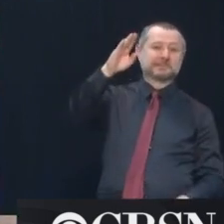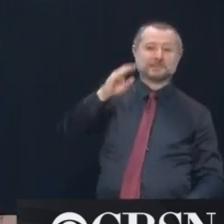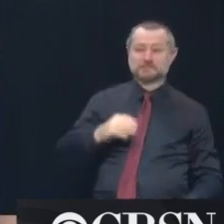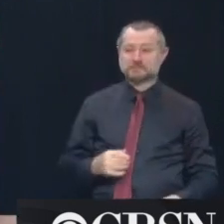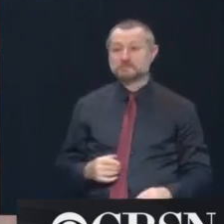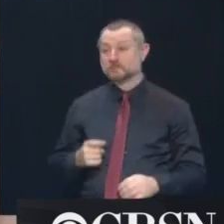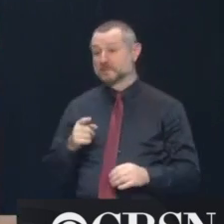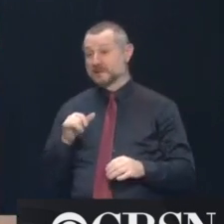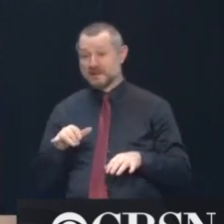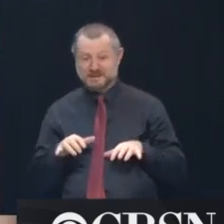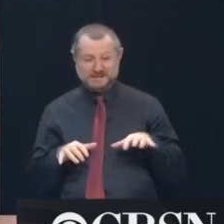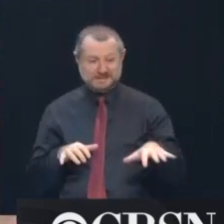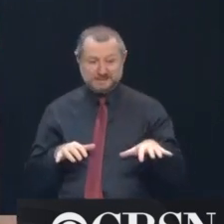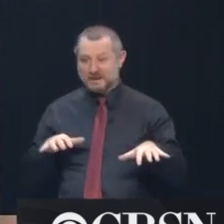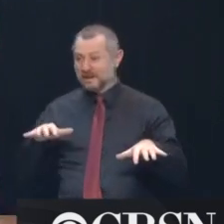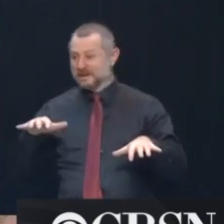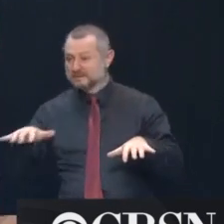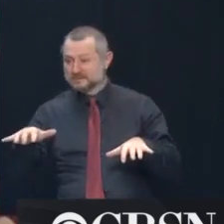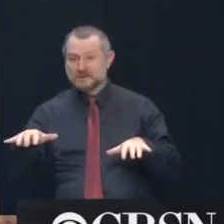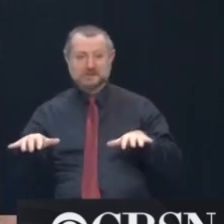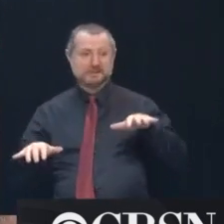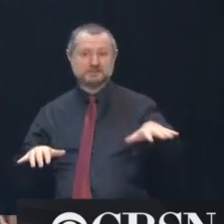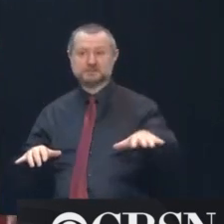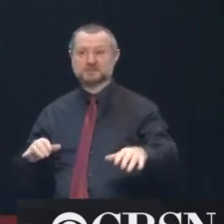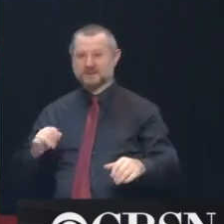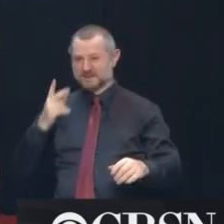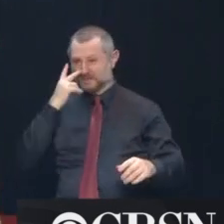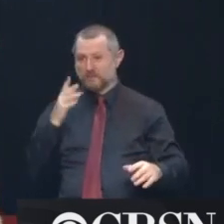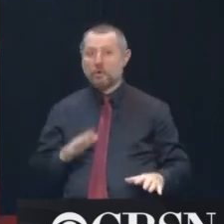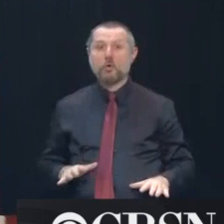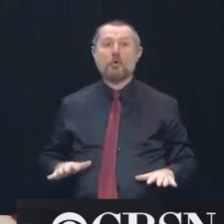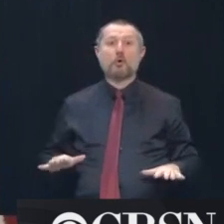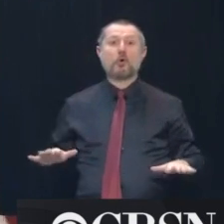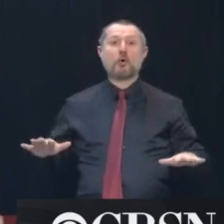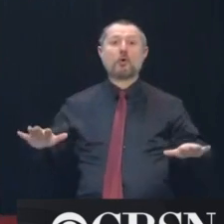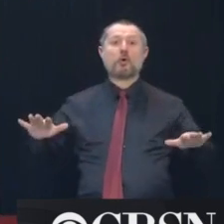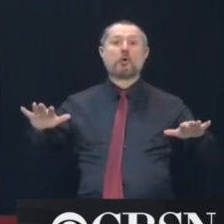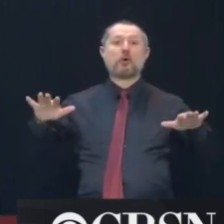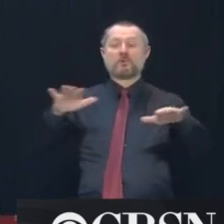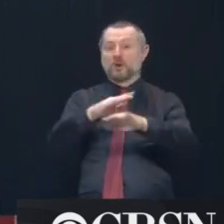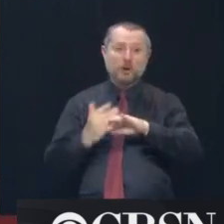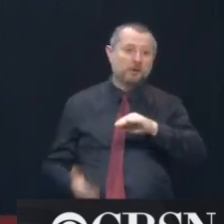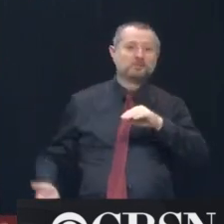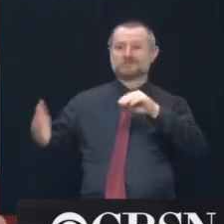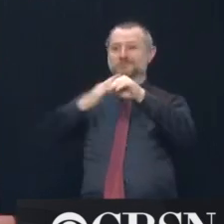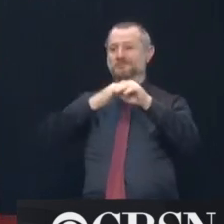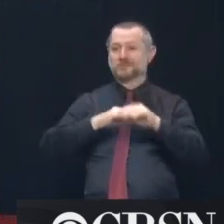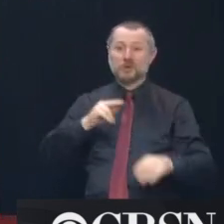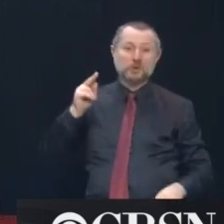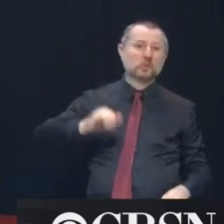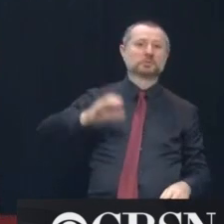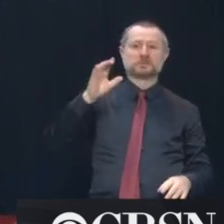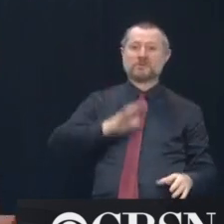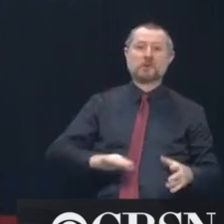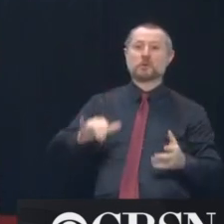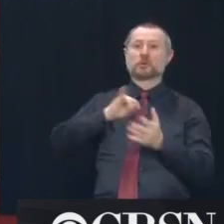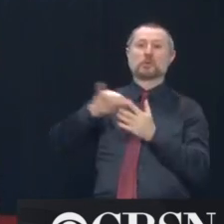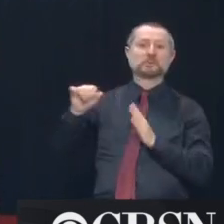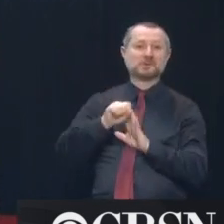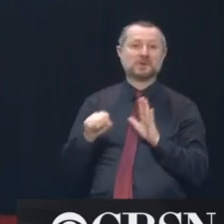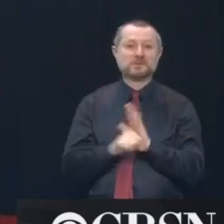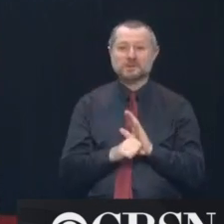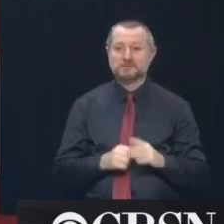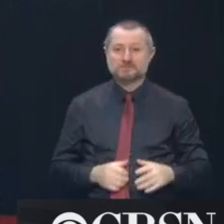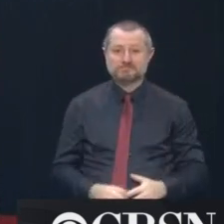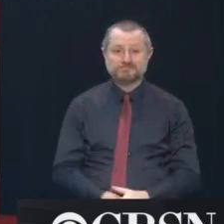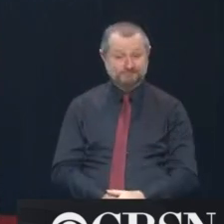where there's variations, are you going to start to see an overall rise across the city, across the state? And the interesting thing that we had seen